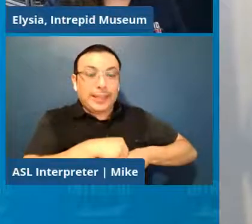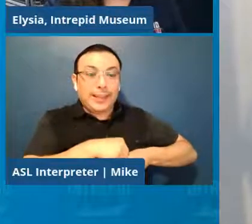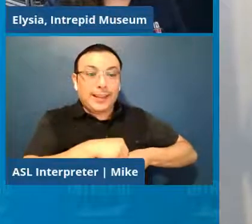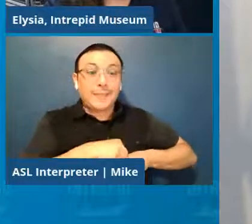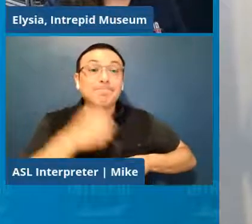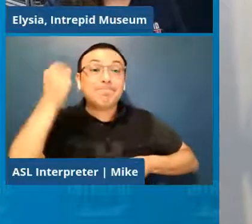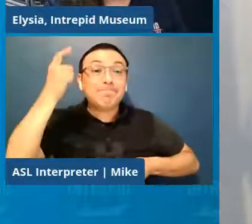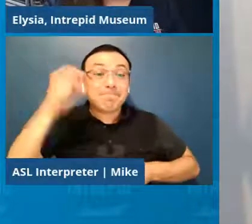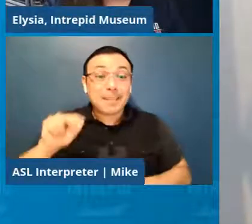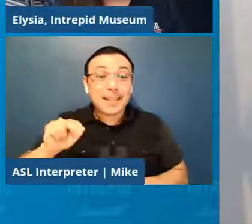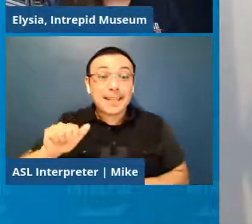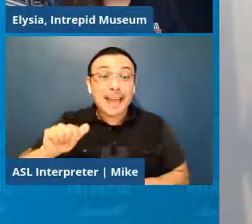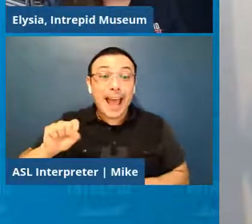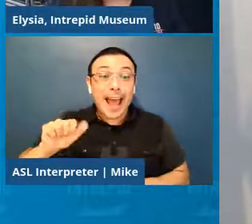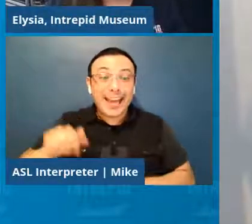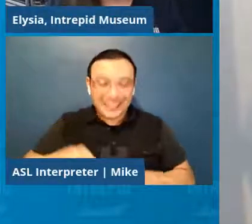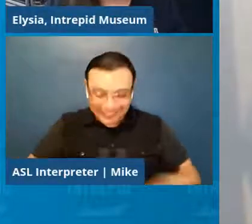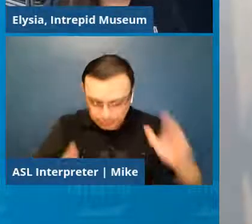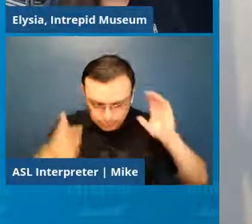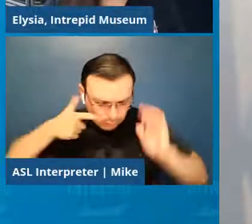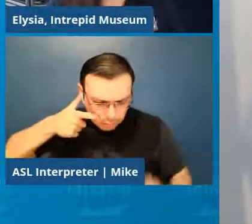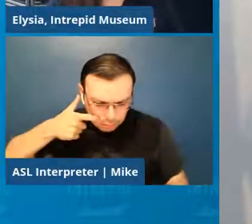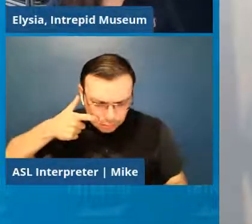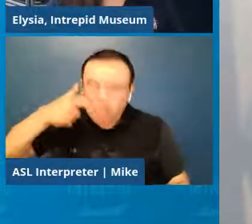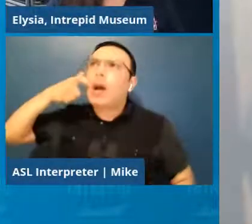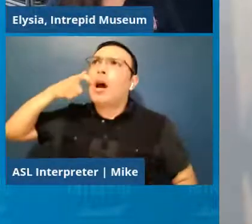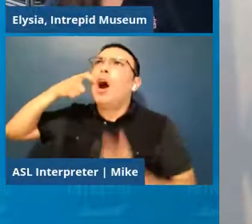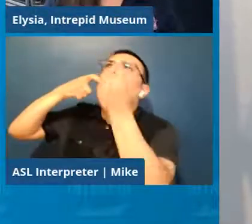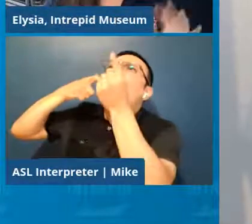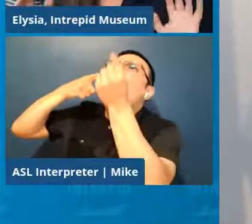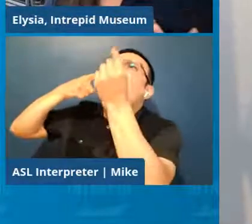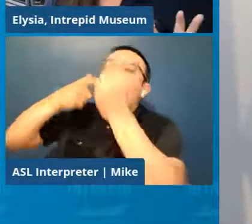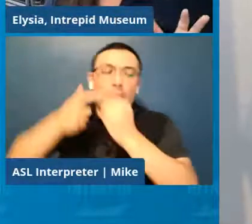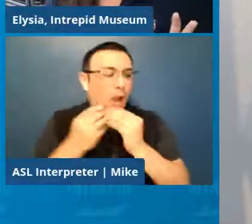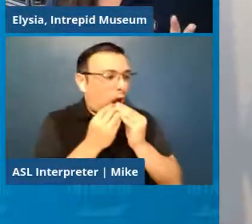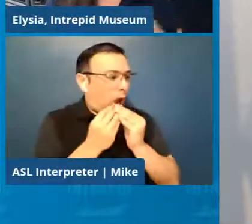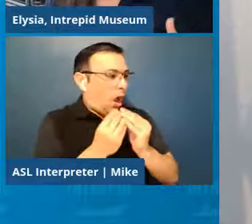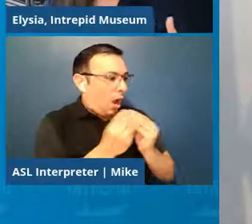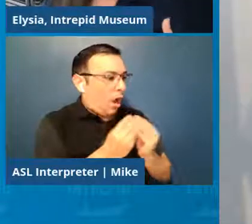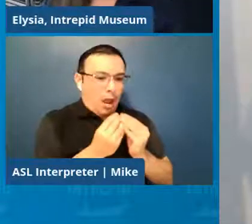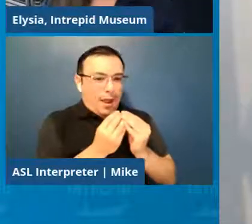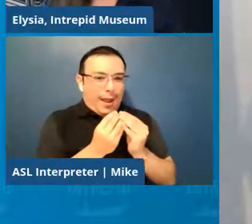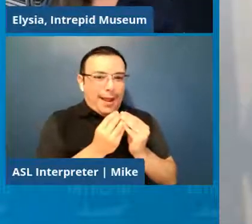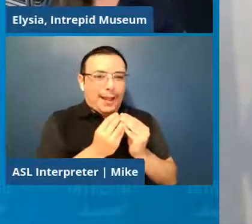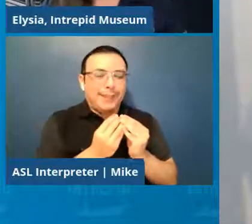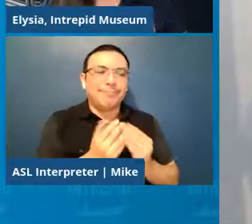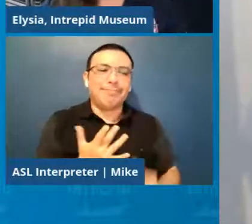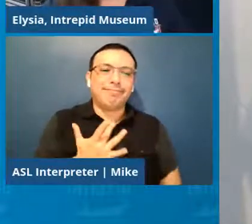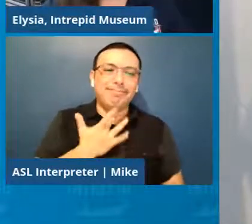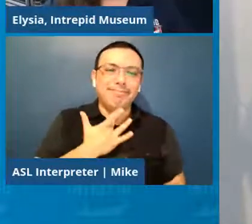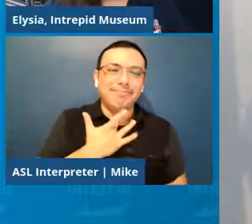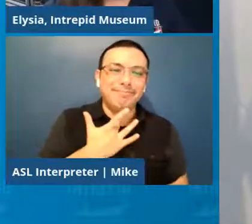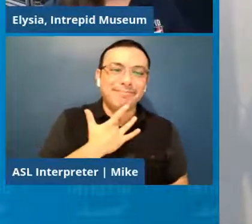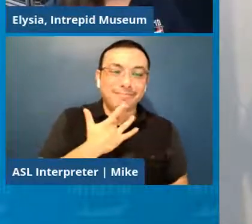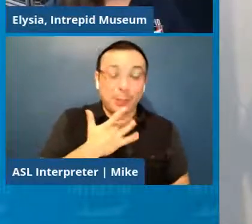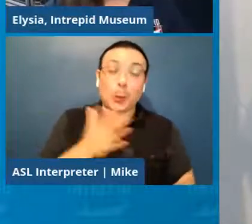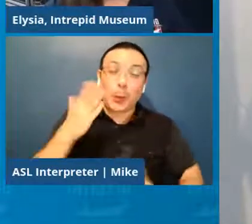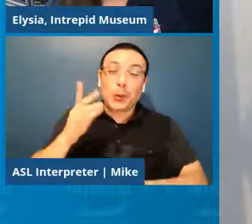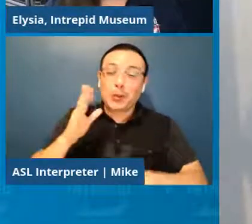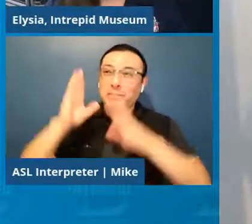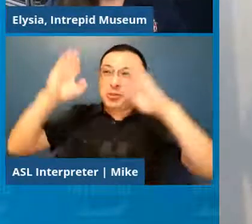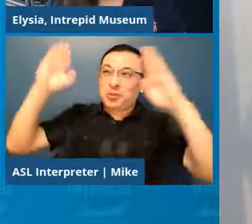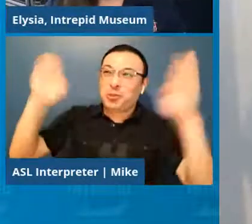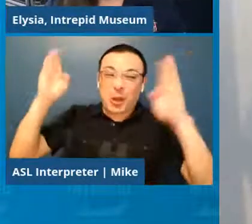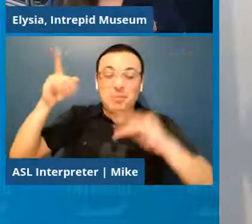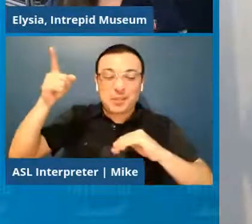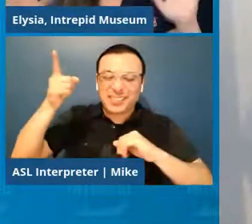and they got in a lot of trouble when they finally got back home. Now, they didn't lose their jobs, but they did have to publicly